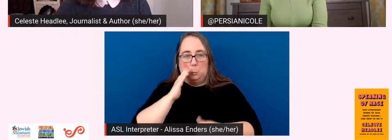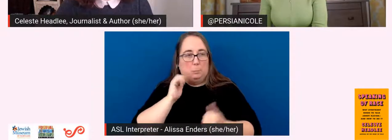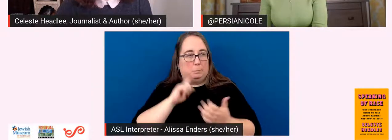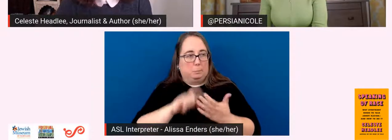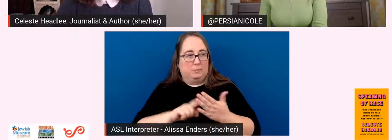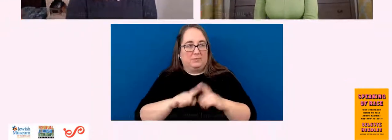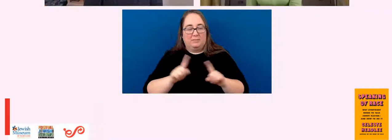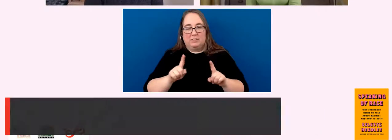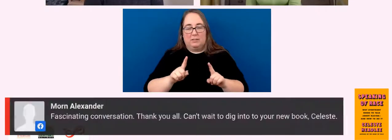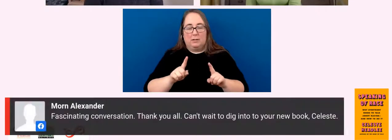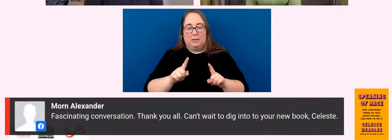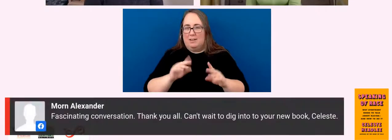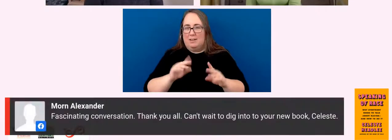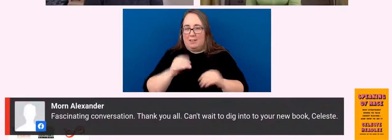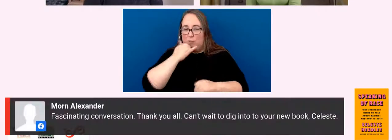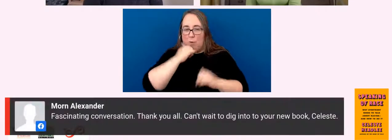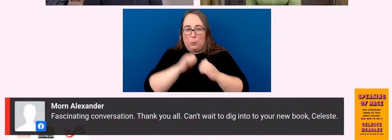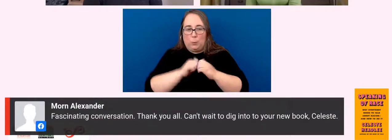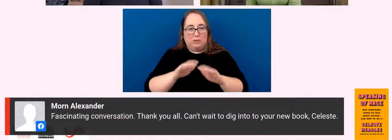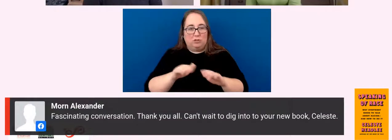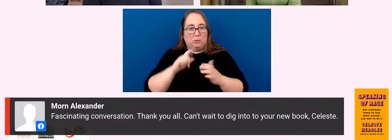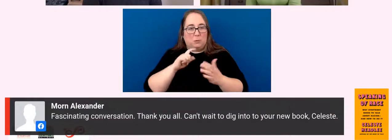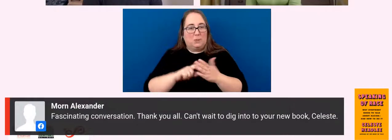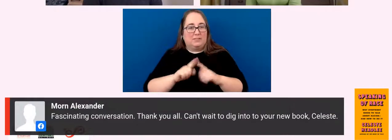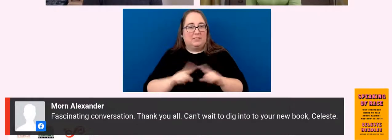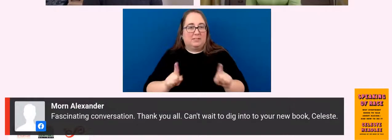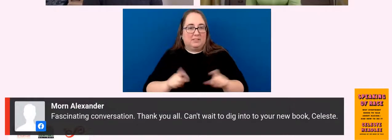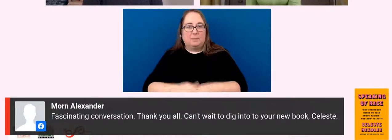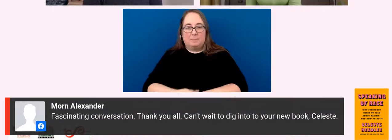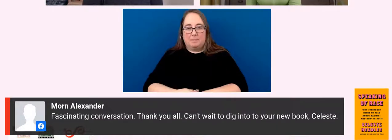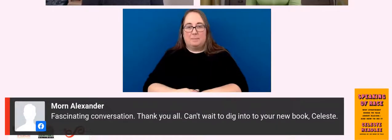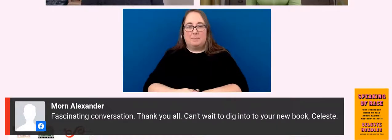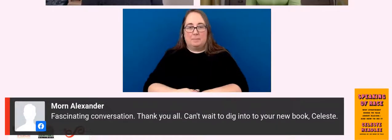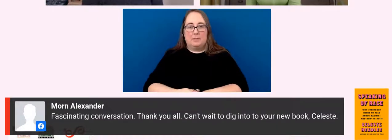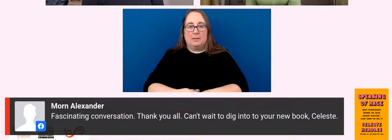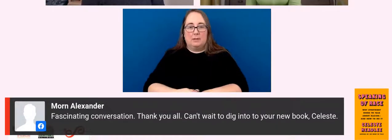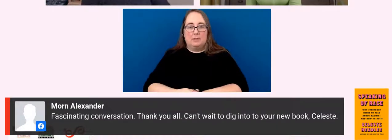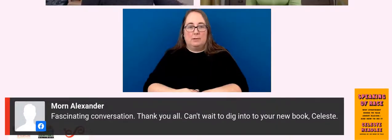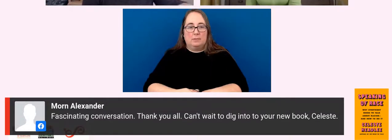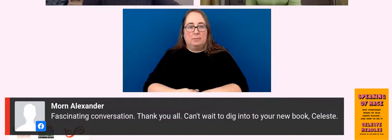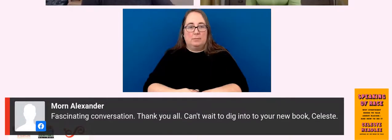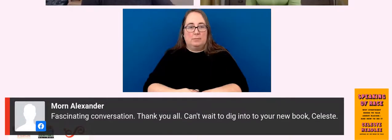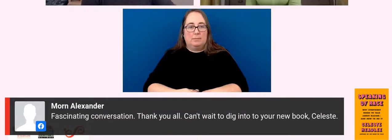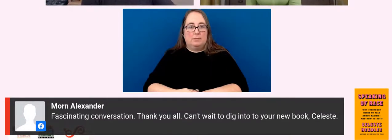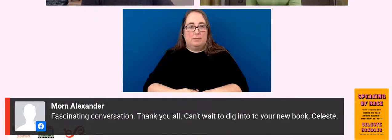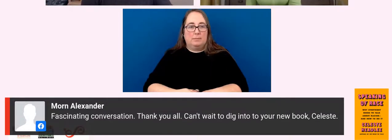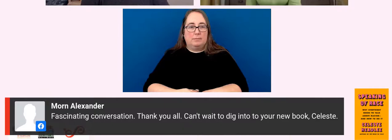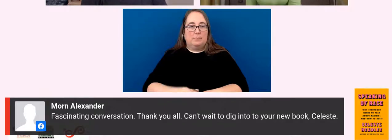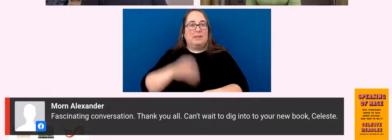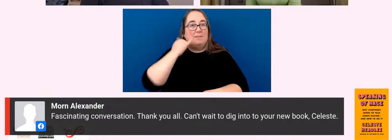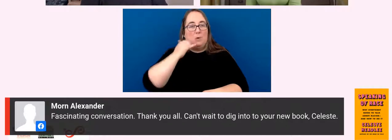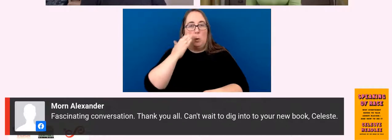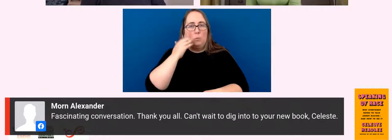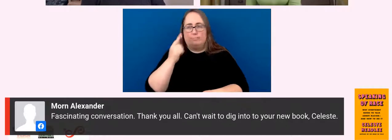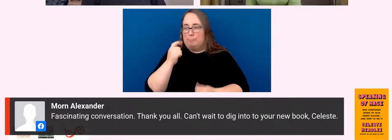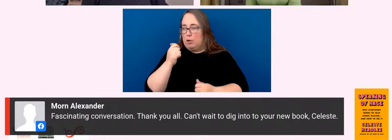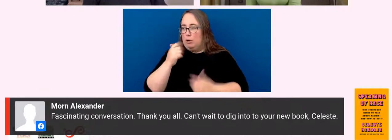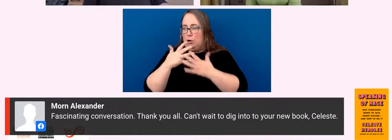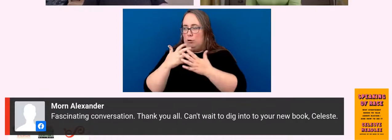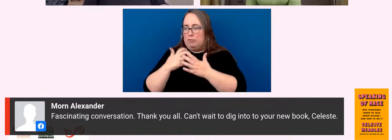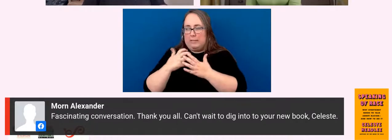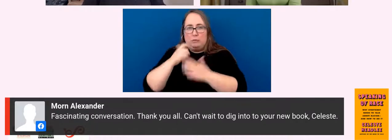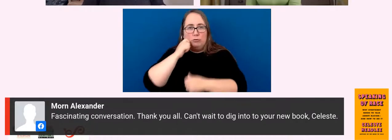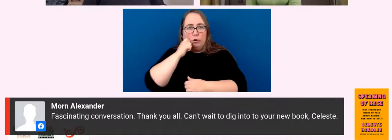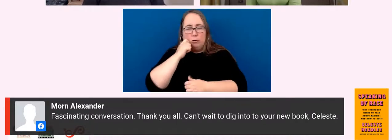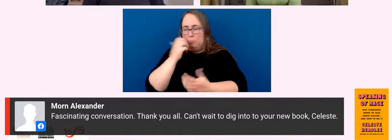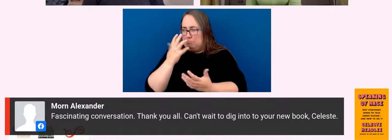away. There's nothing wrong with children noticing difference. Mm-hmm. That's okay. If they notice that someone has dark skin, that's okay. Why